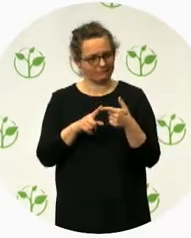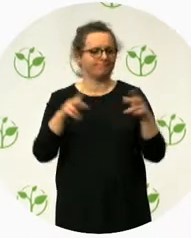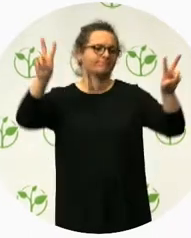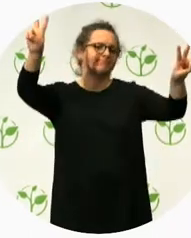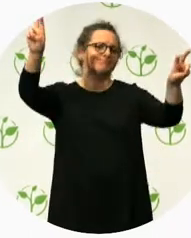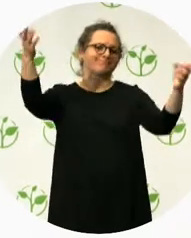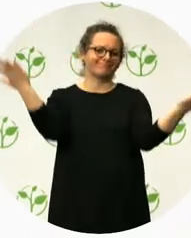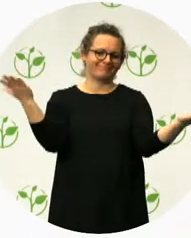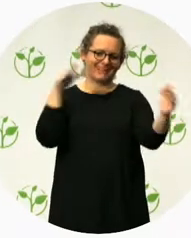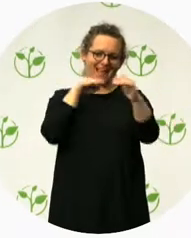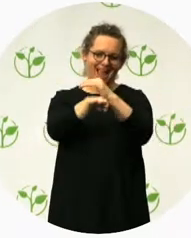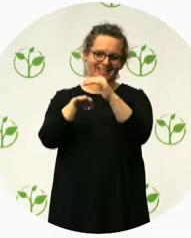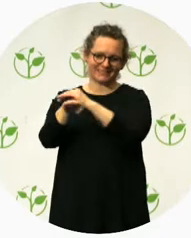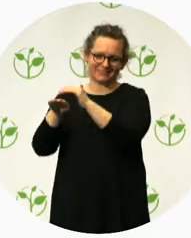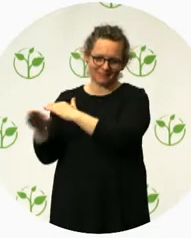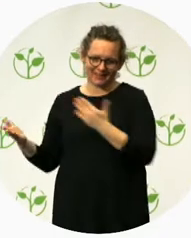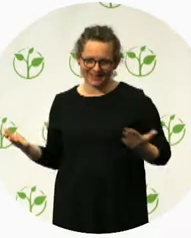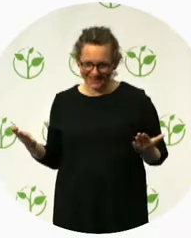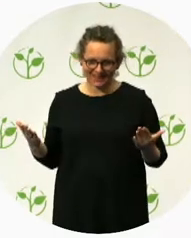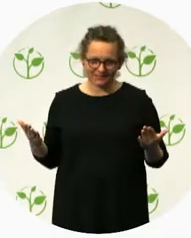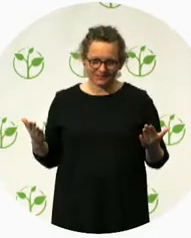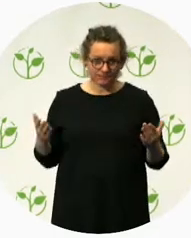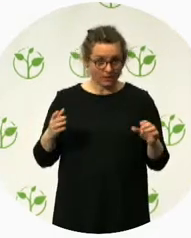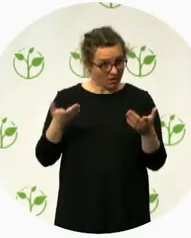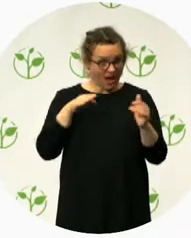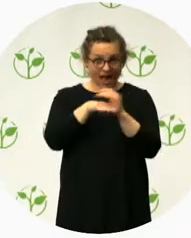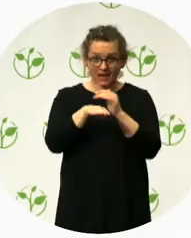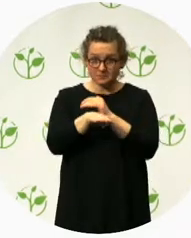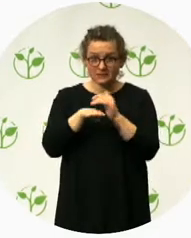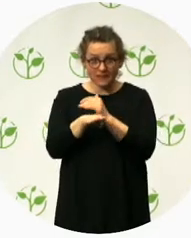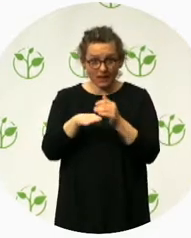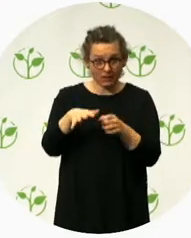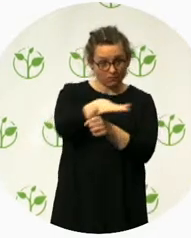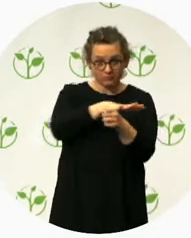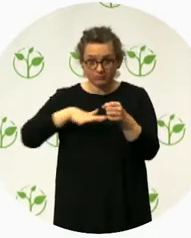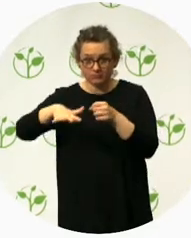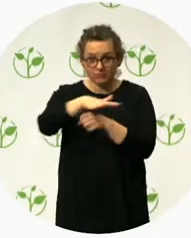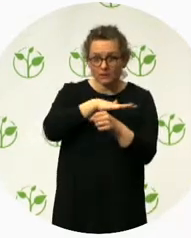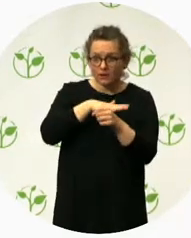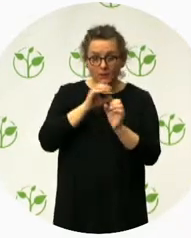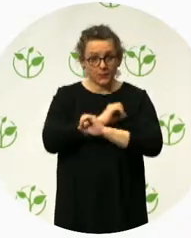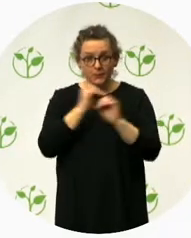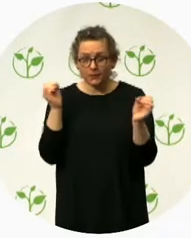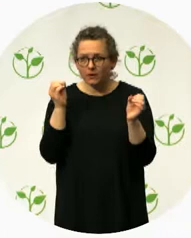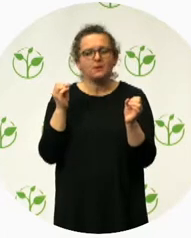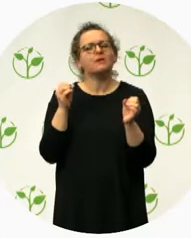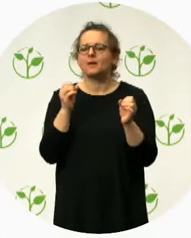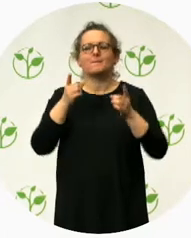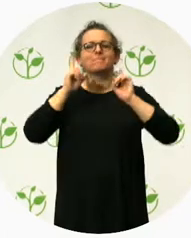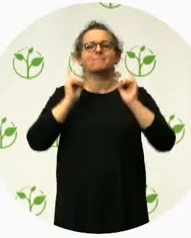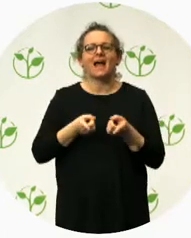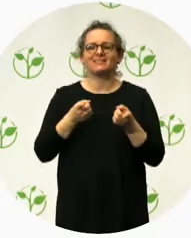our everyday surroundings, as well as the information and the internet, participation cannot take place.